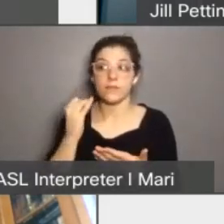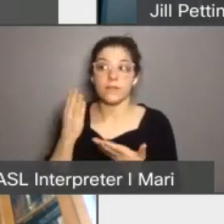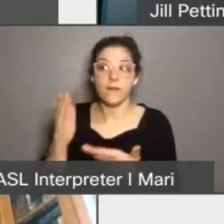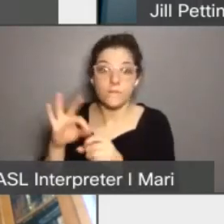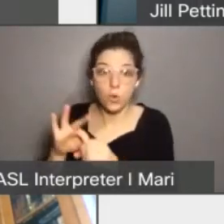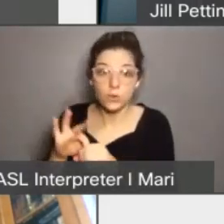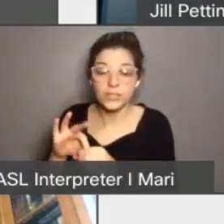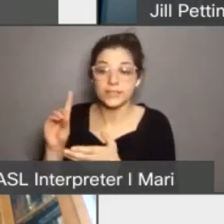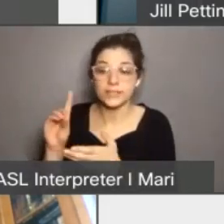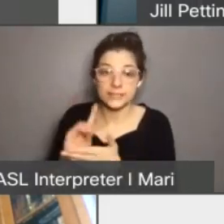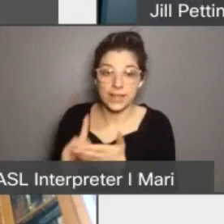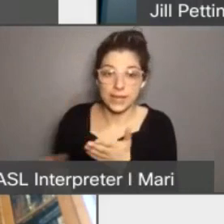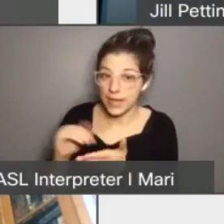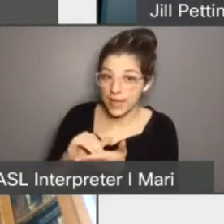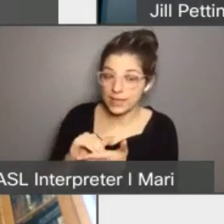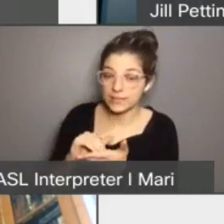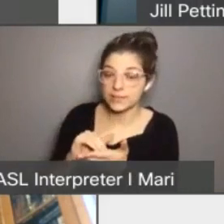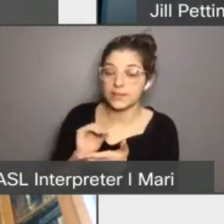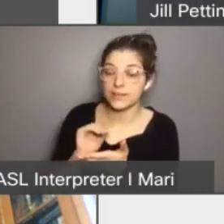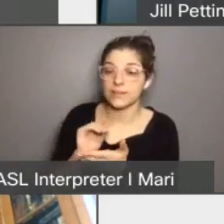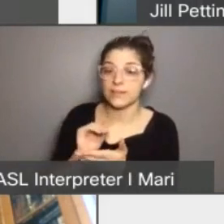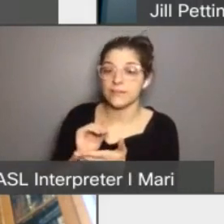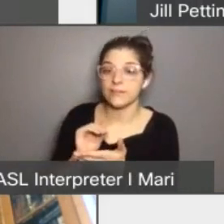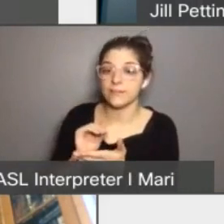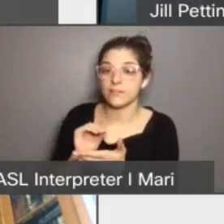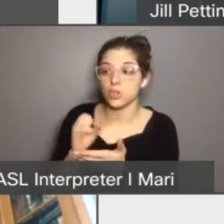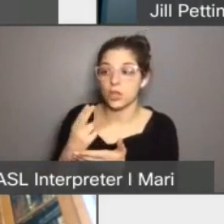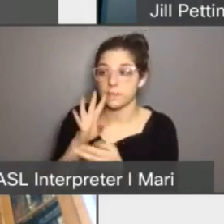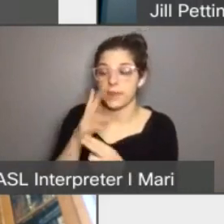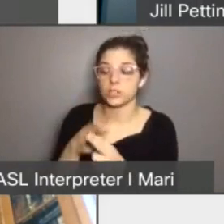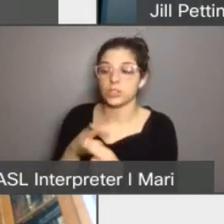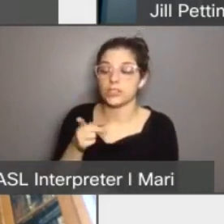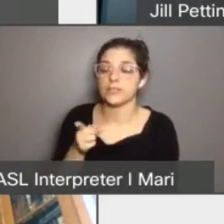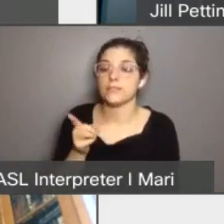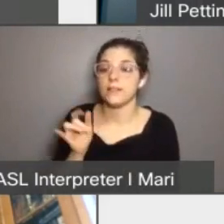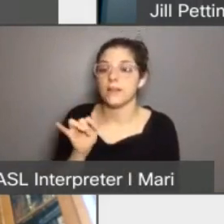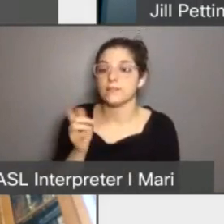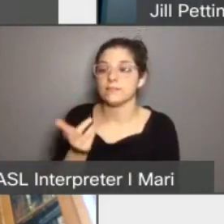design, again, as Josh alluded to, like,